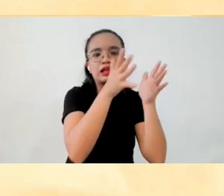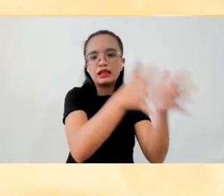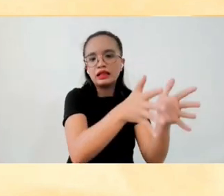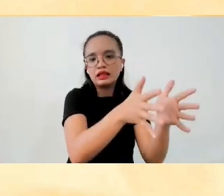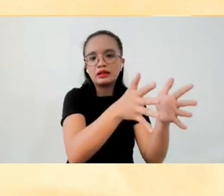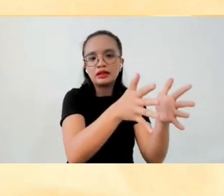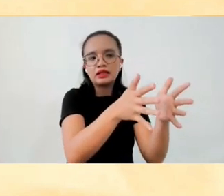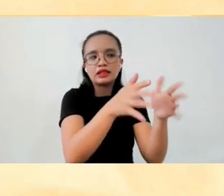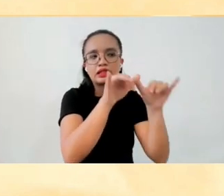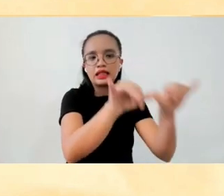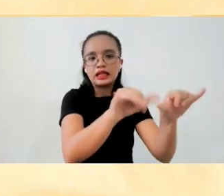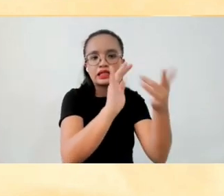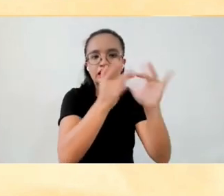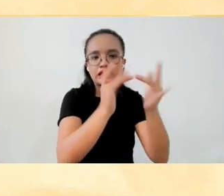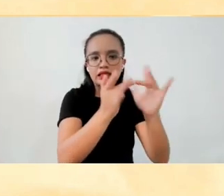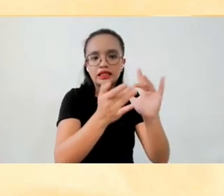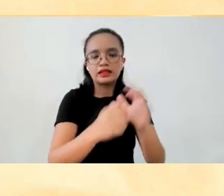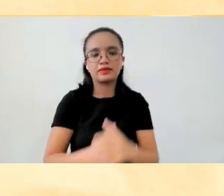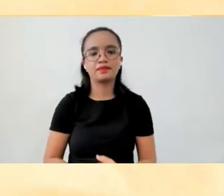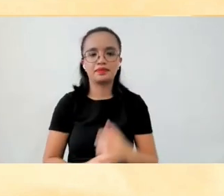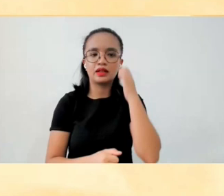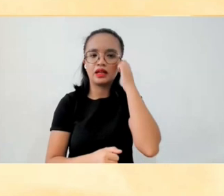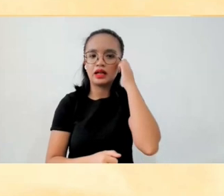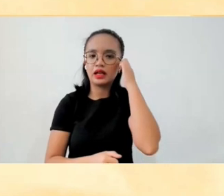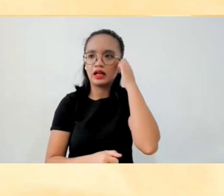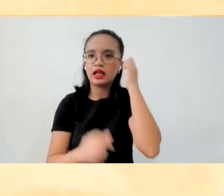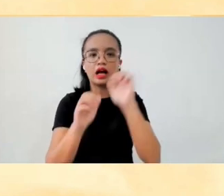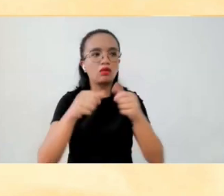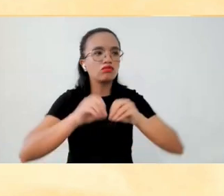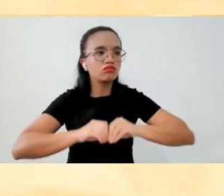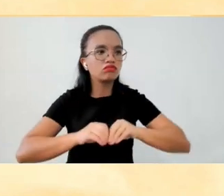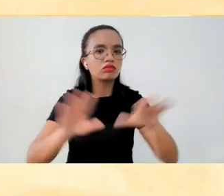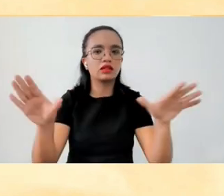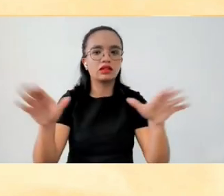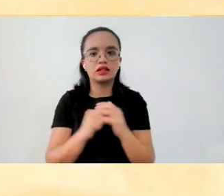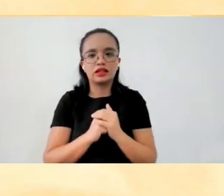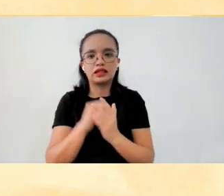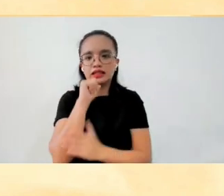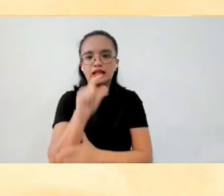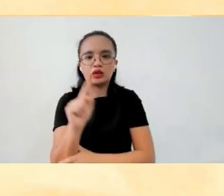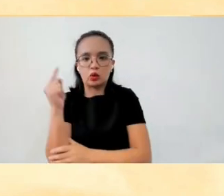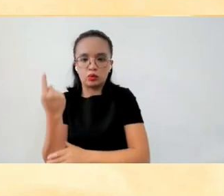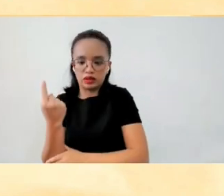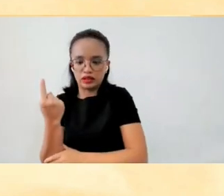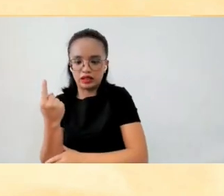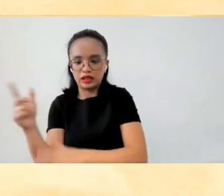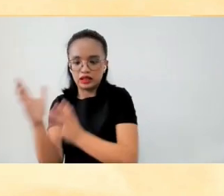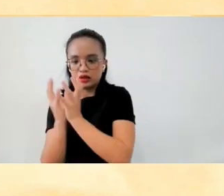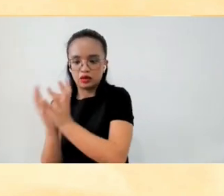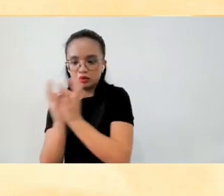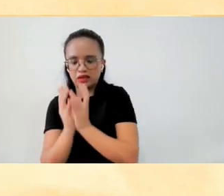the reach of those images. I mean, it's not just like going to reach a certain community,